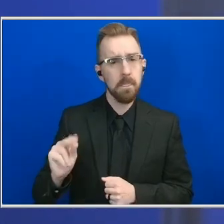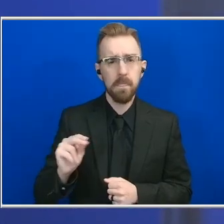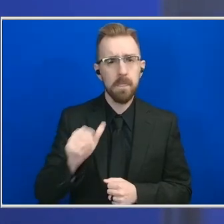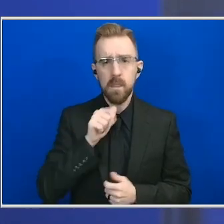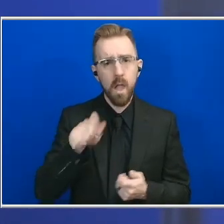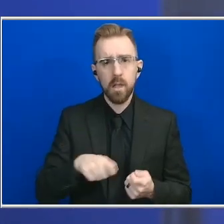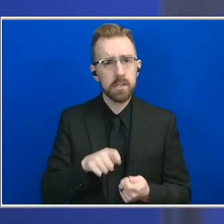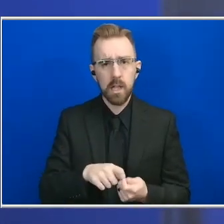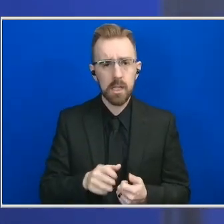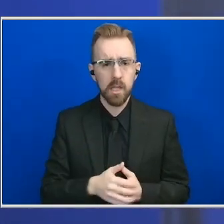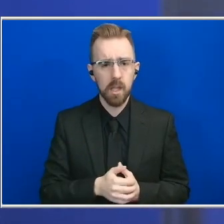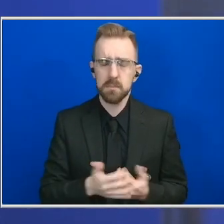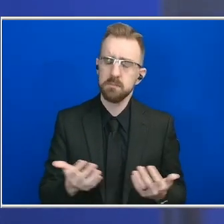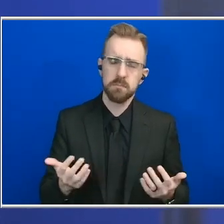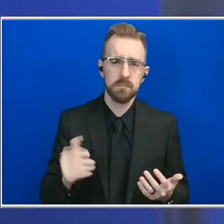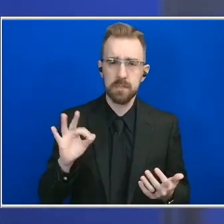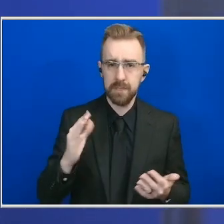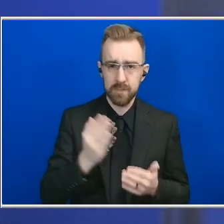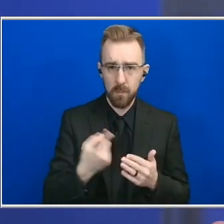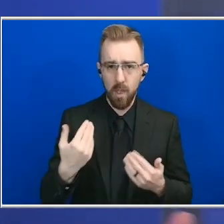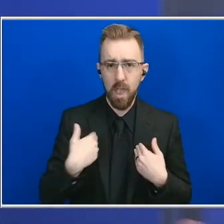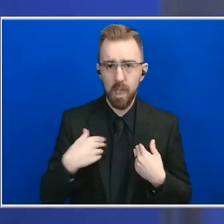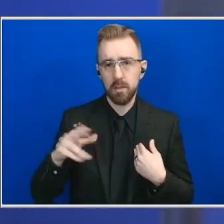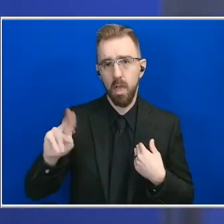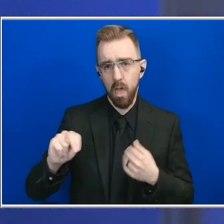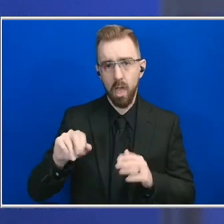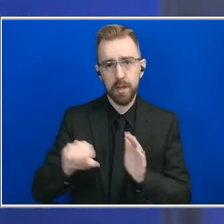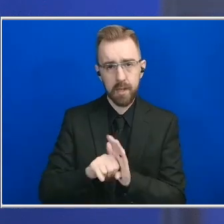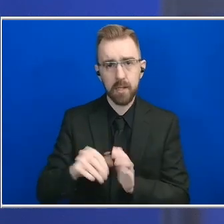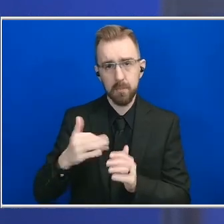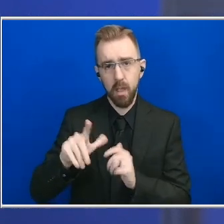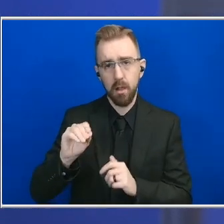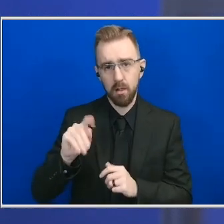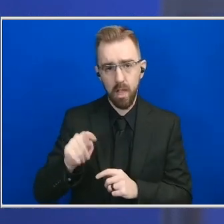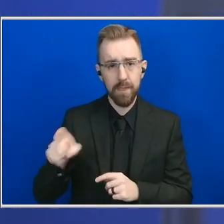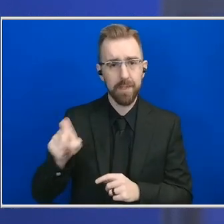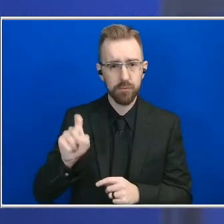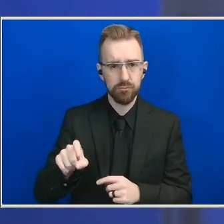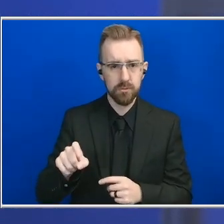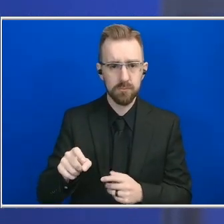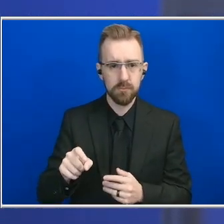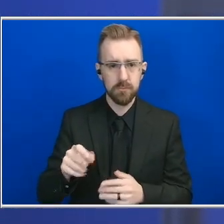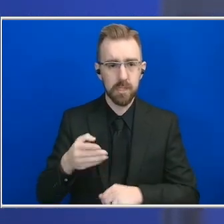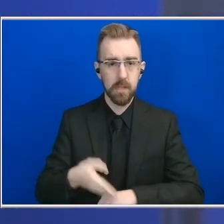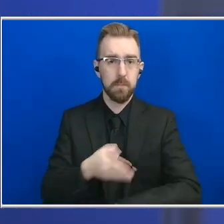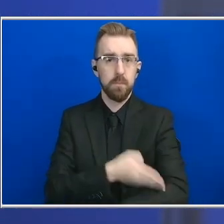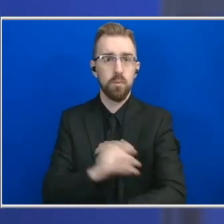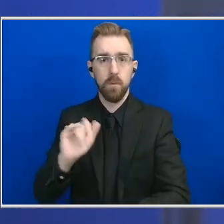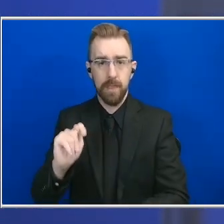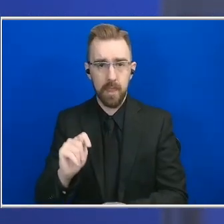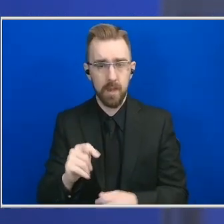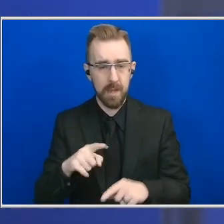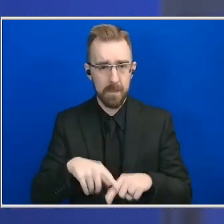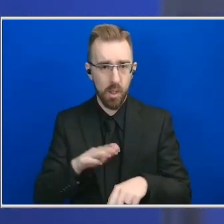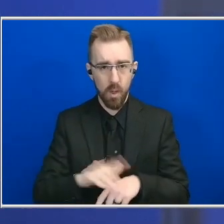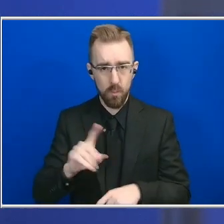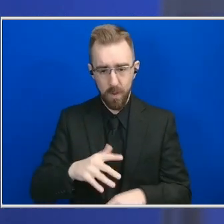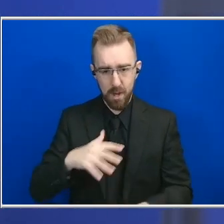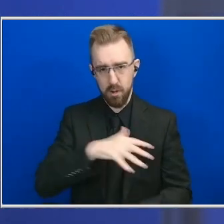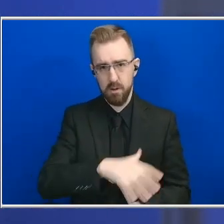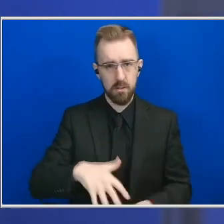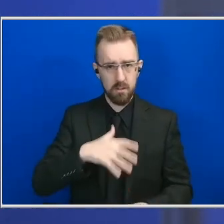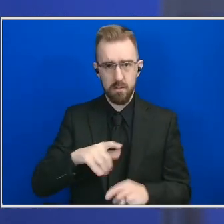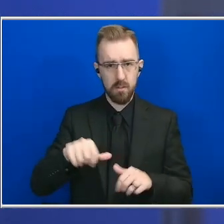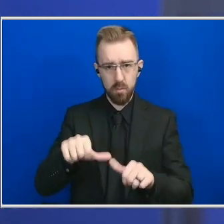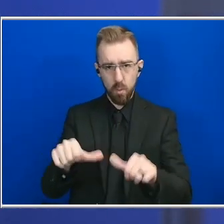mean, if someone has an undetected blood clot, this should actually improve it, depending on where the location is in the patient. You're